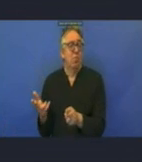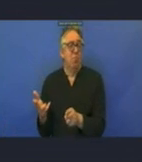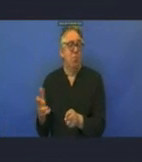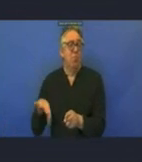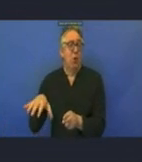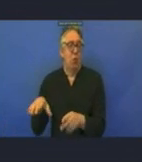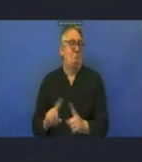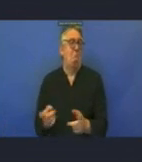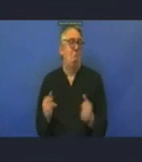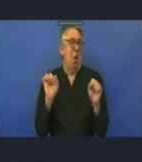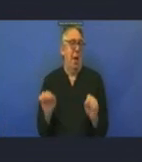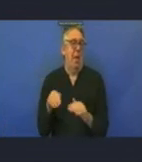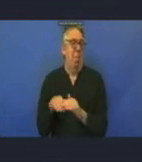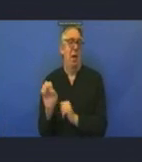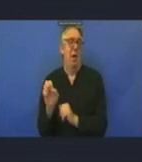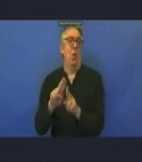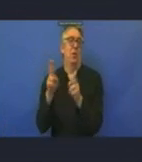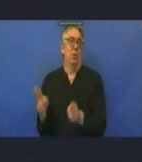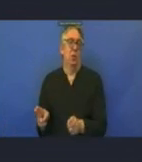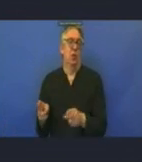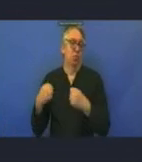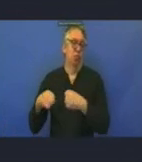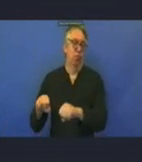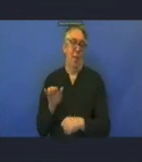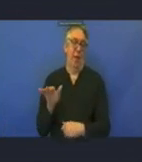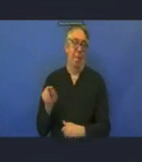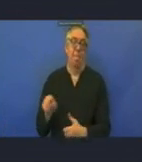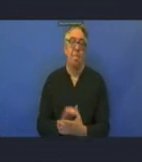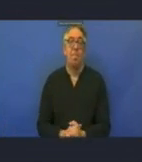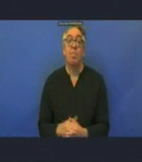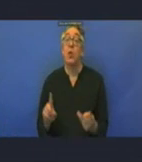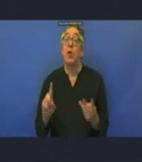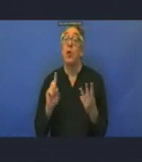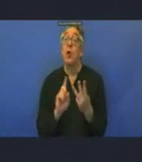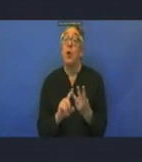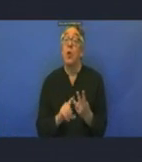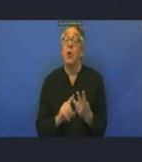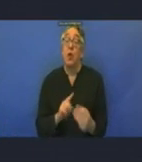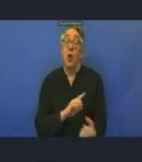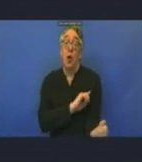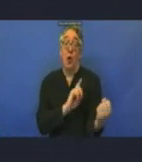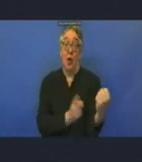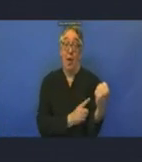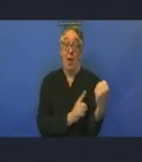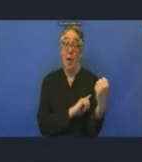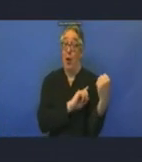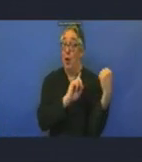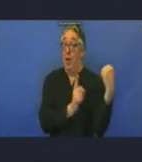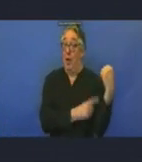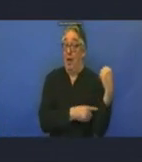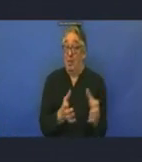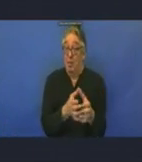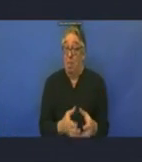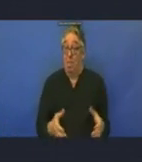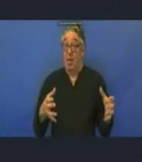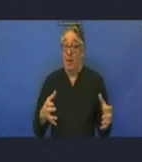A third action is capacity building in the field of sport. So it's a new action under the programme